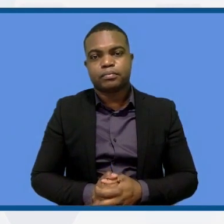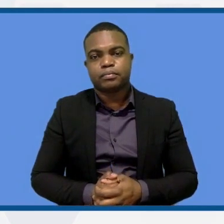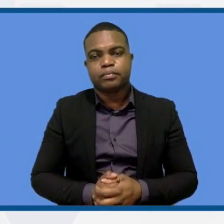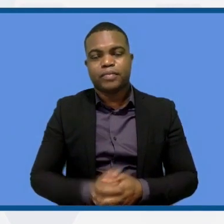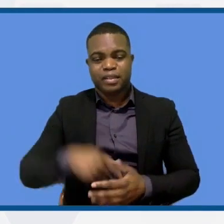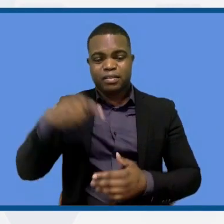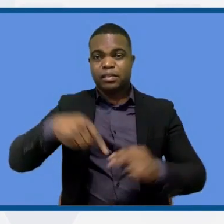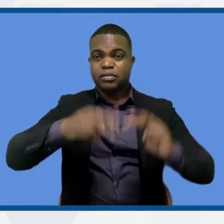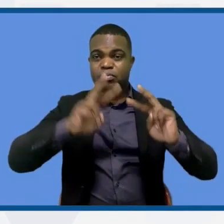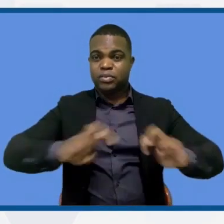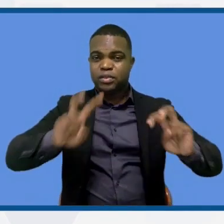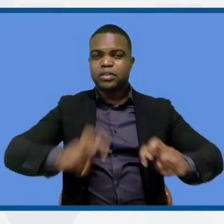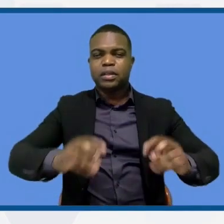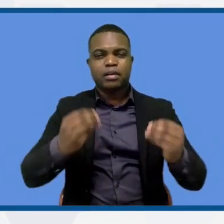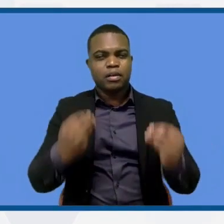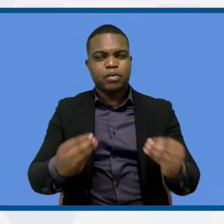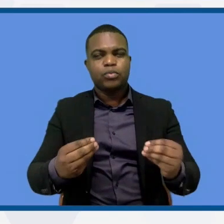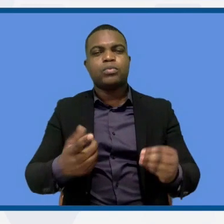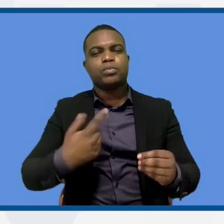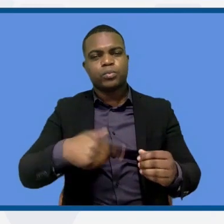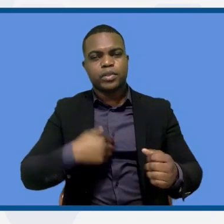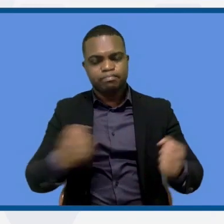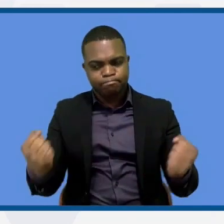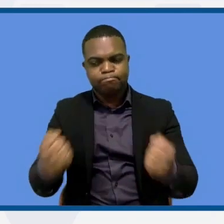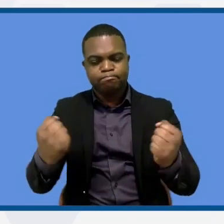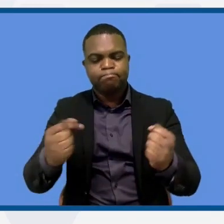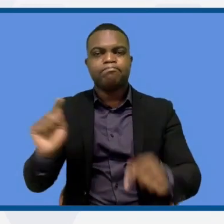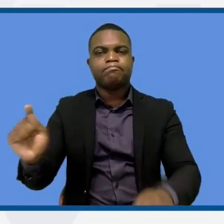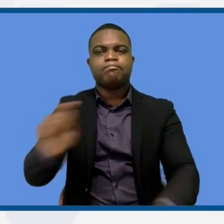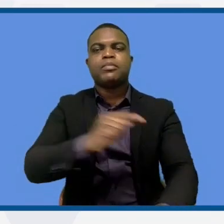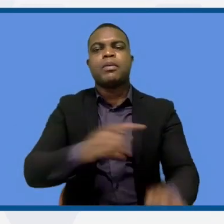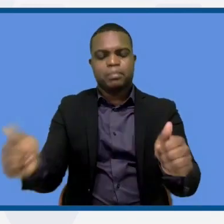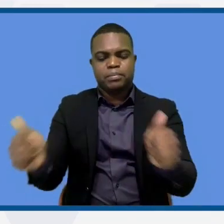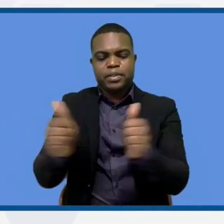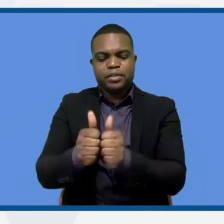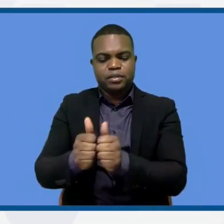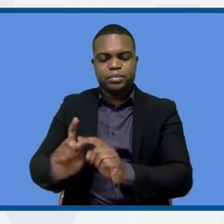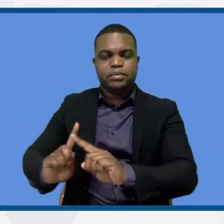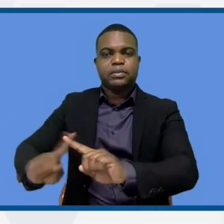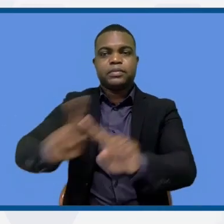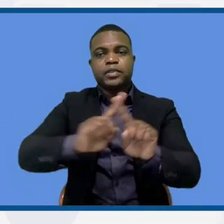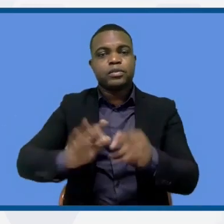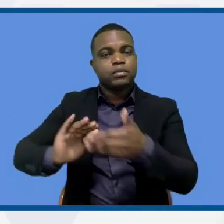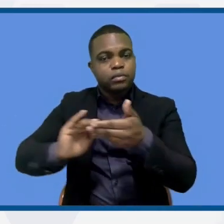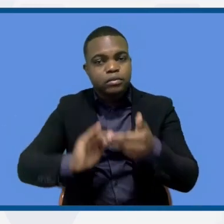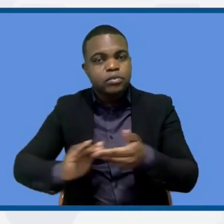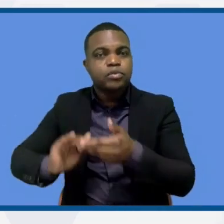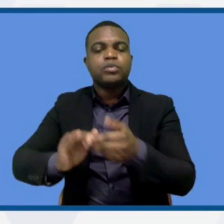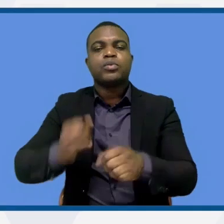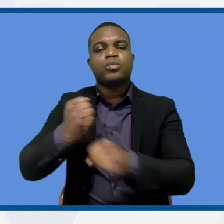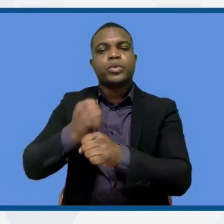assess what infrastructure services do communities need on a day-to-day basis. Needs